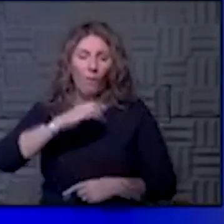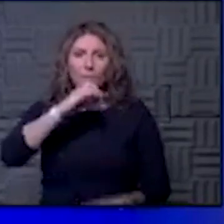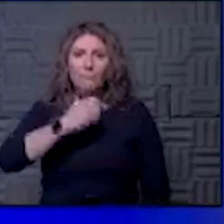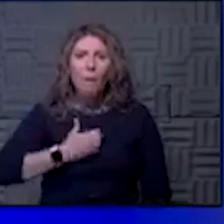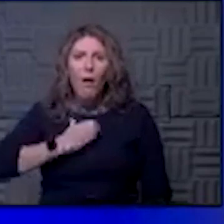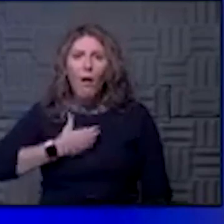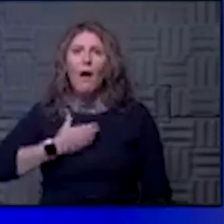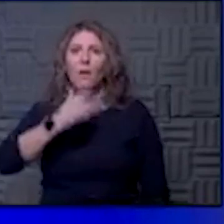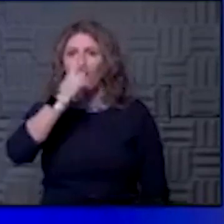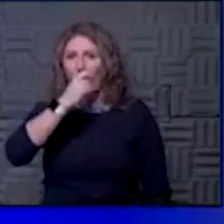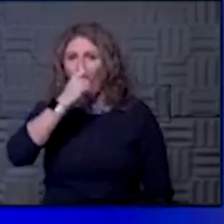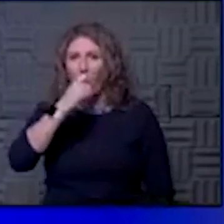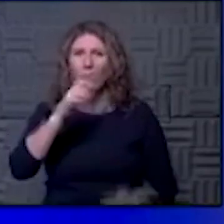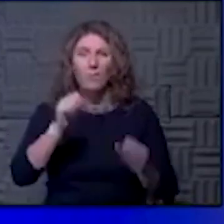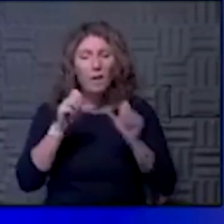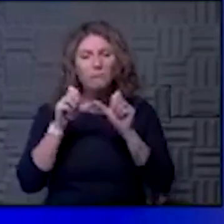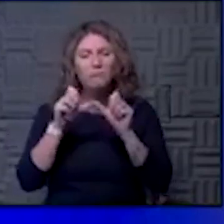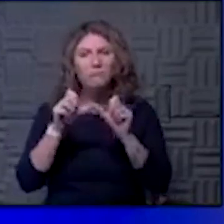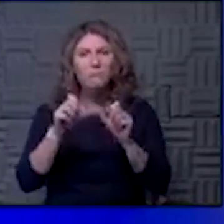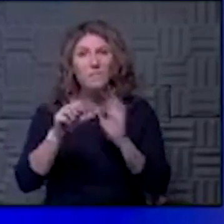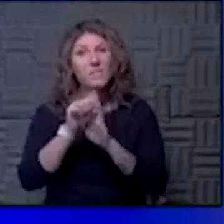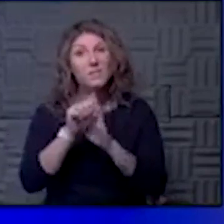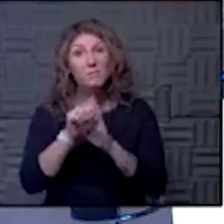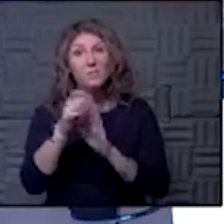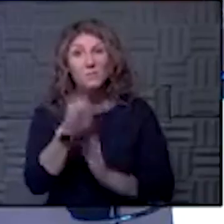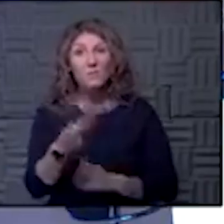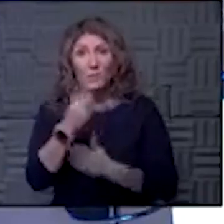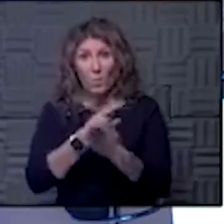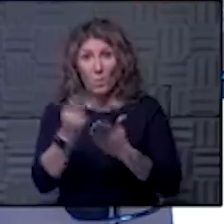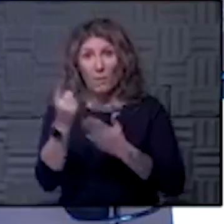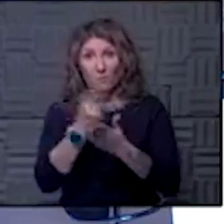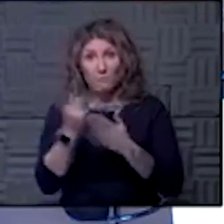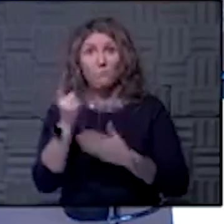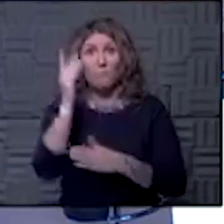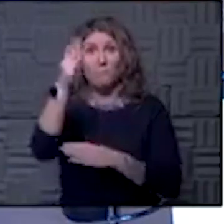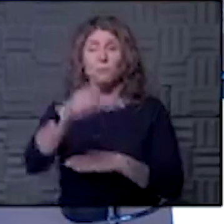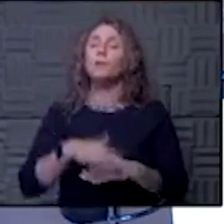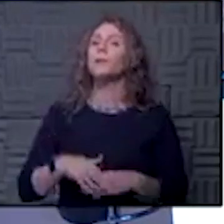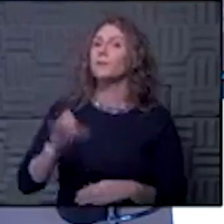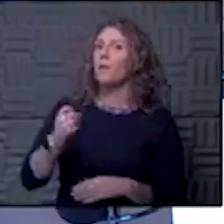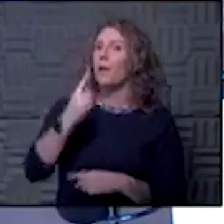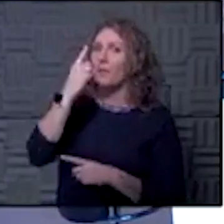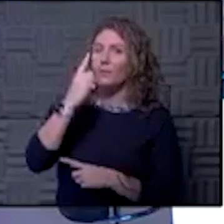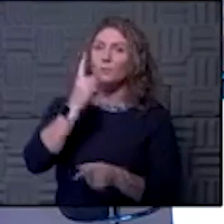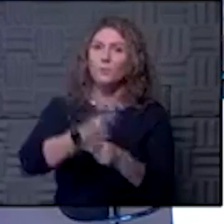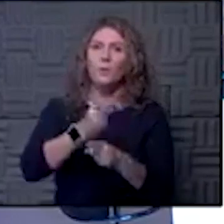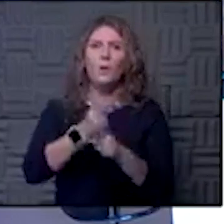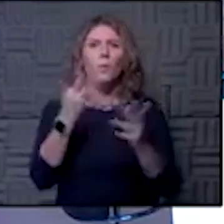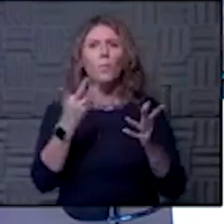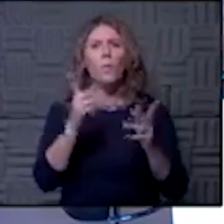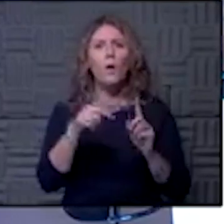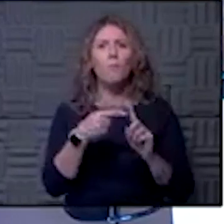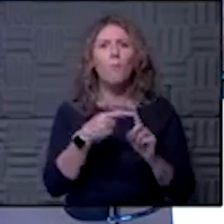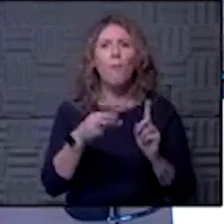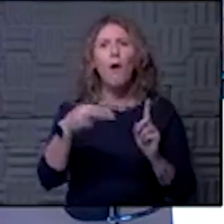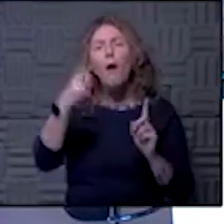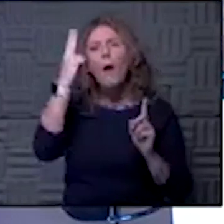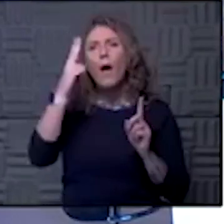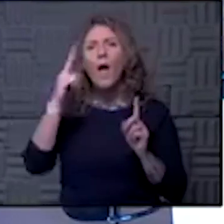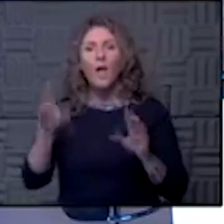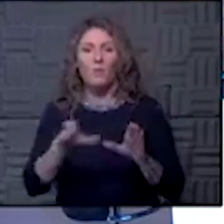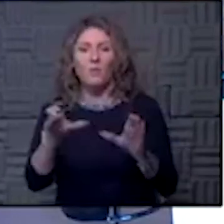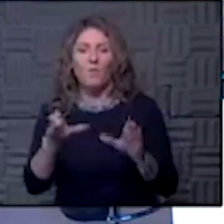can have some lingering symptoms for a couple weeks. Yeah, I think that's right. And what about a high-performance